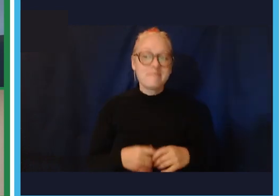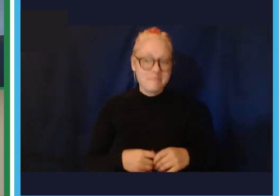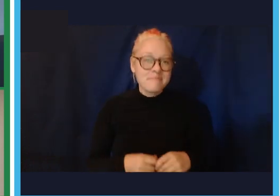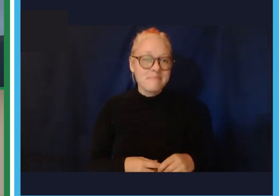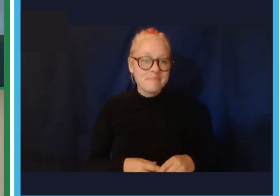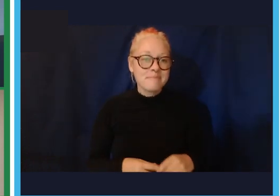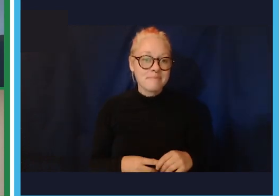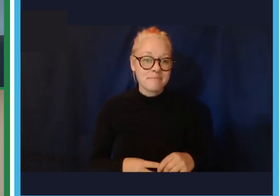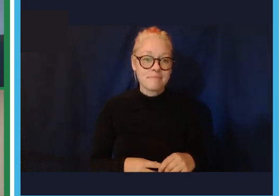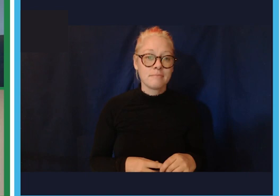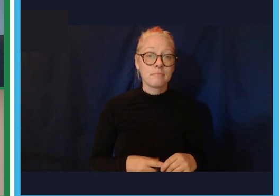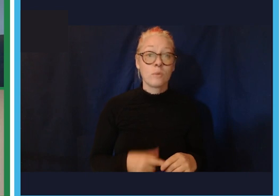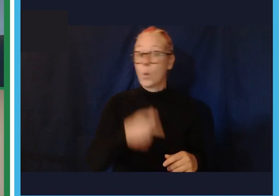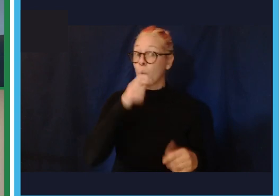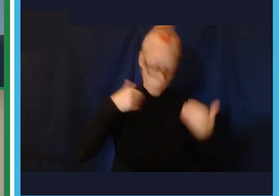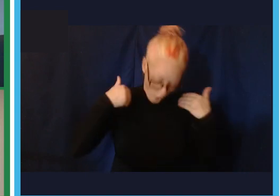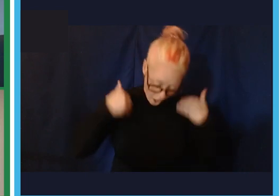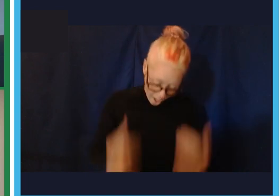know, but